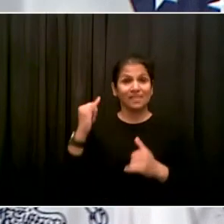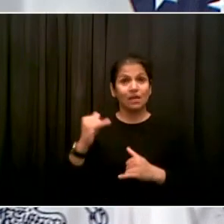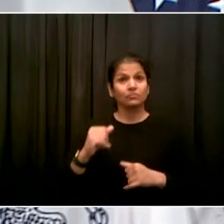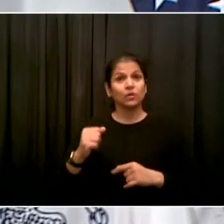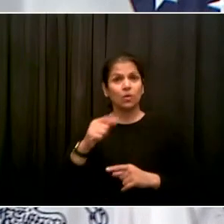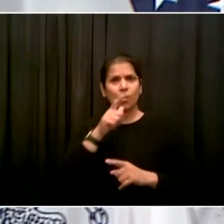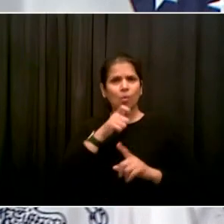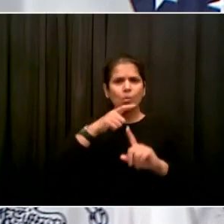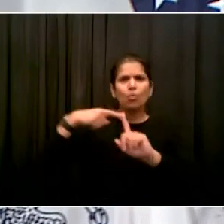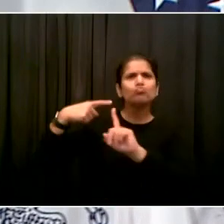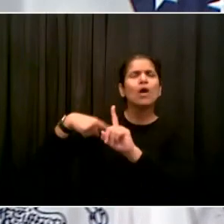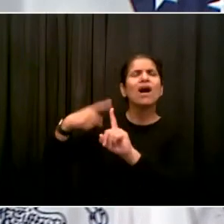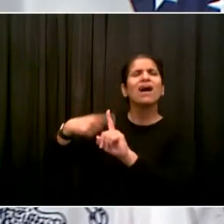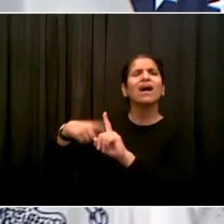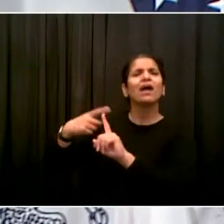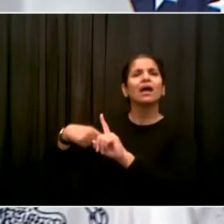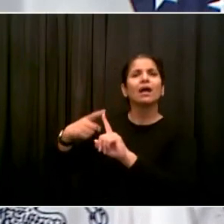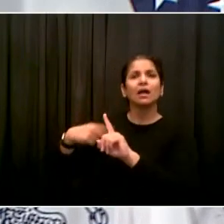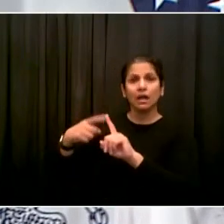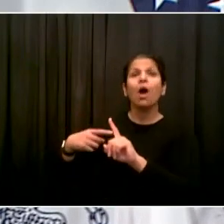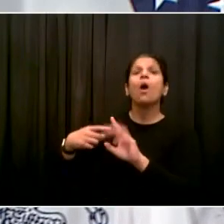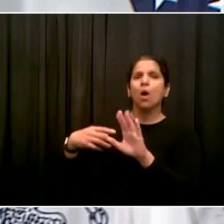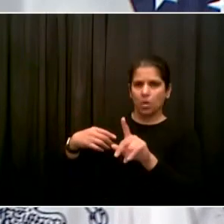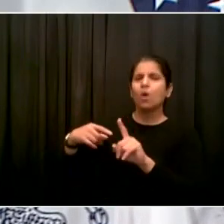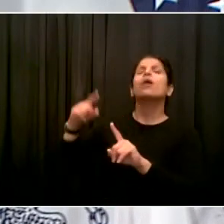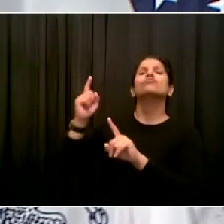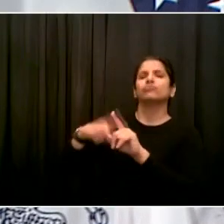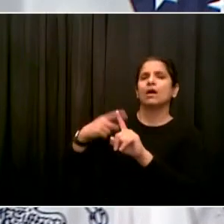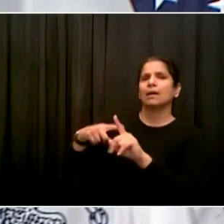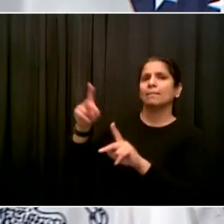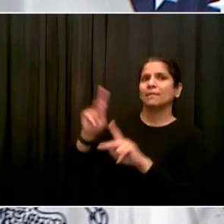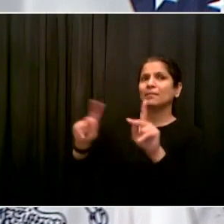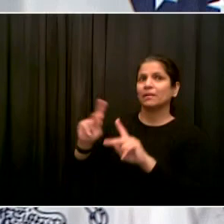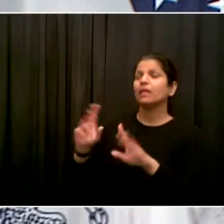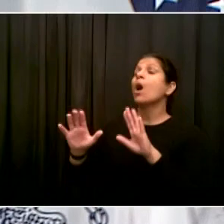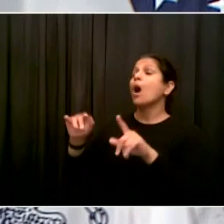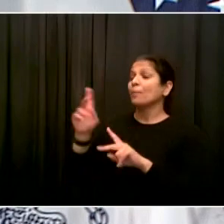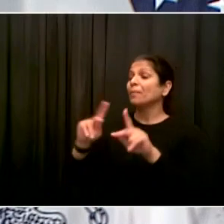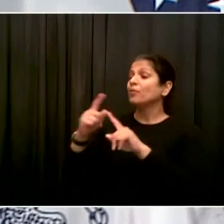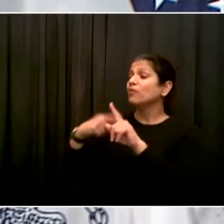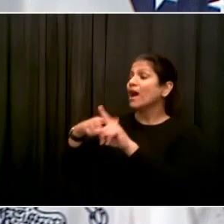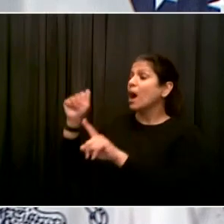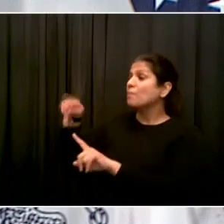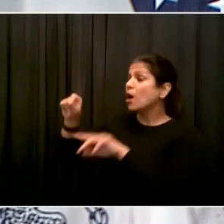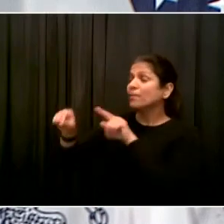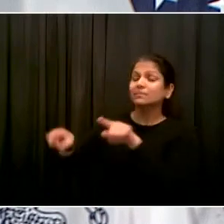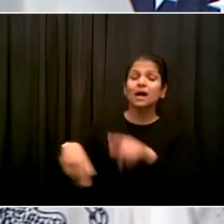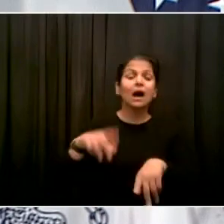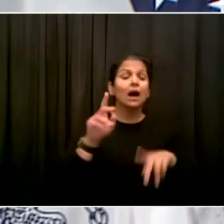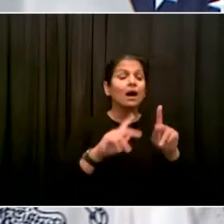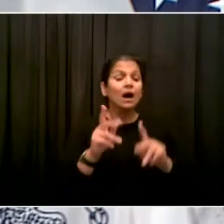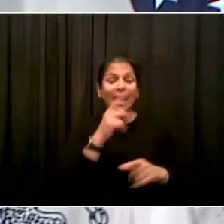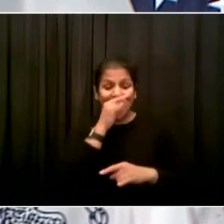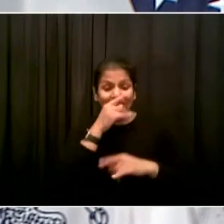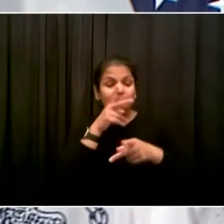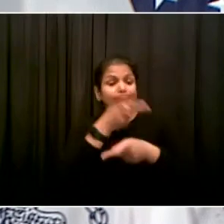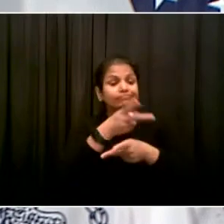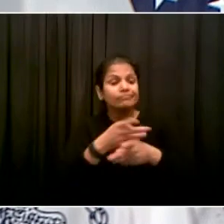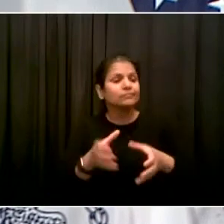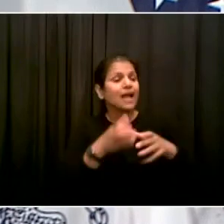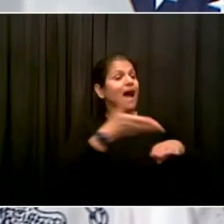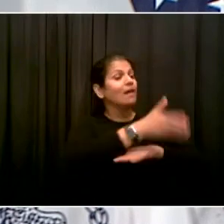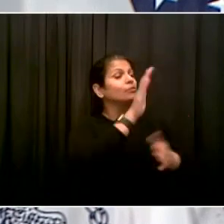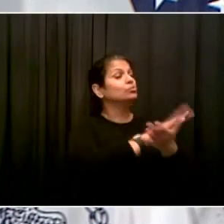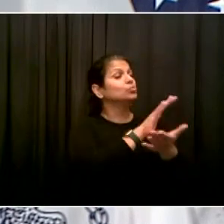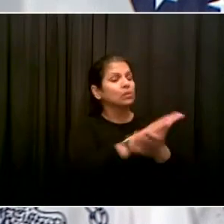much in this crisis, helping small businesses, helping them get back on their feet and survive COVID.